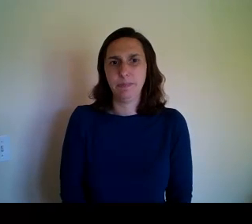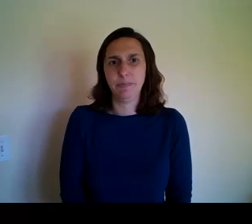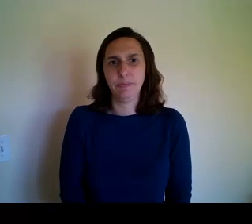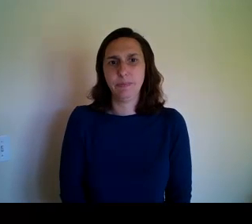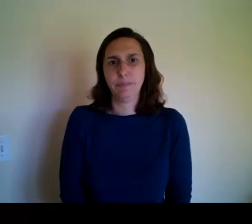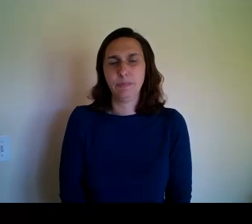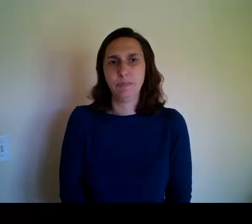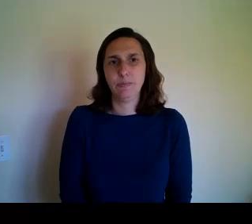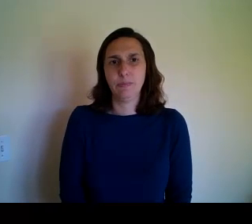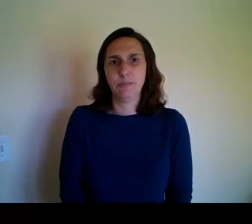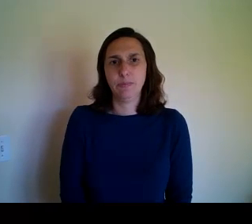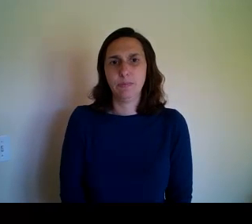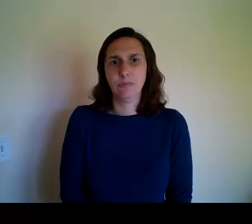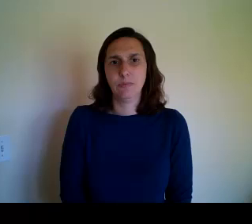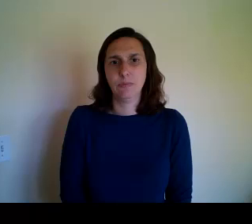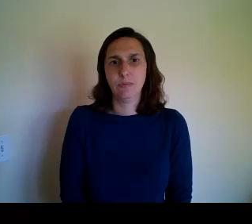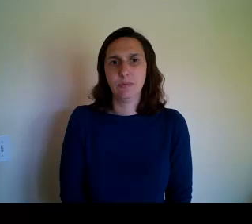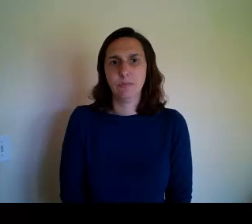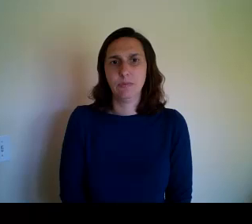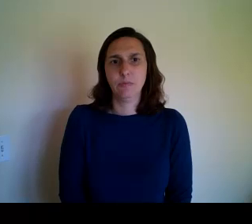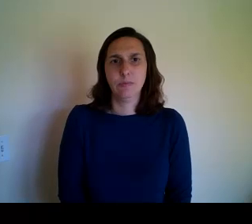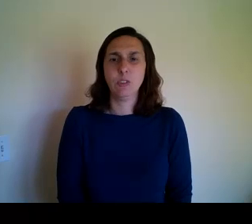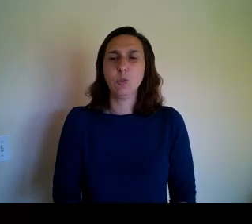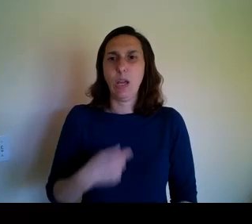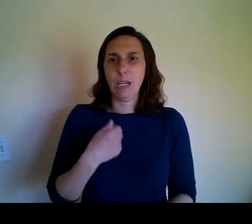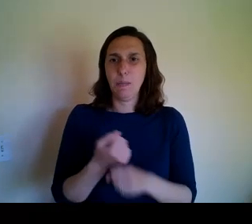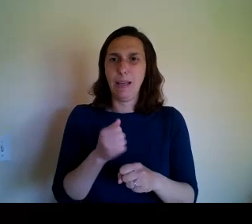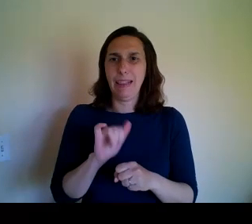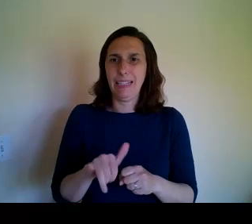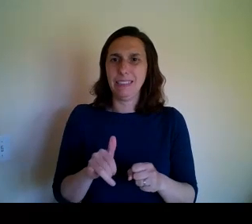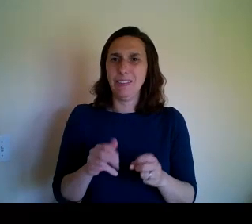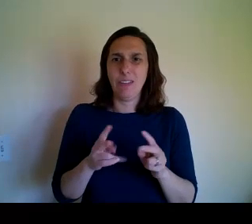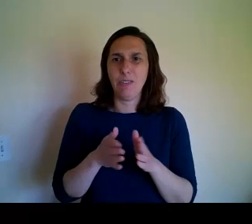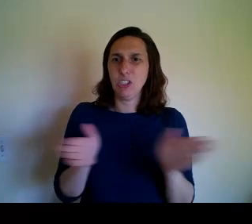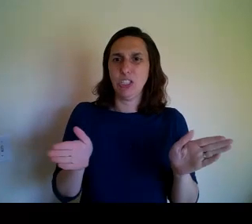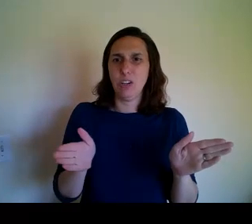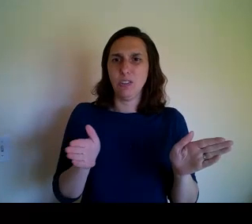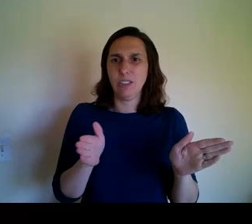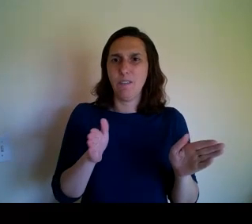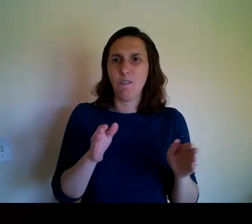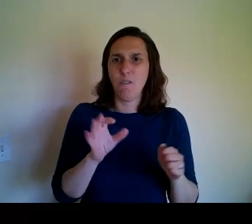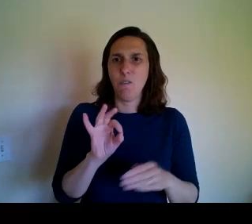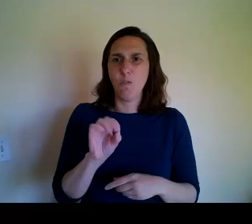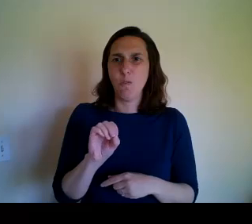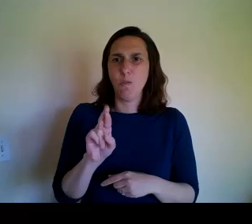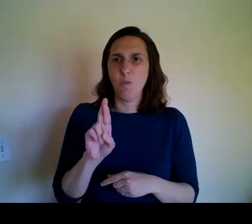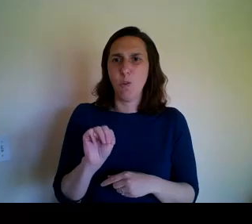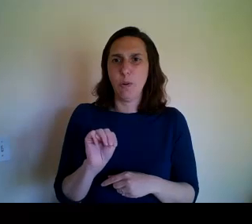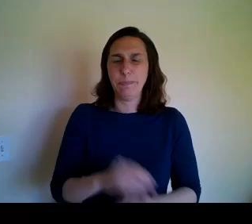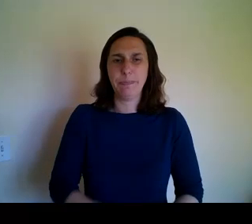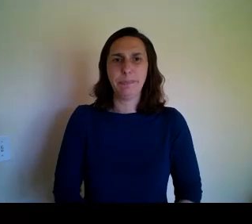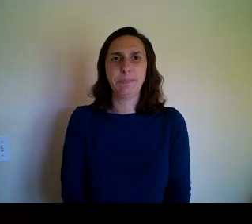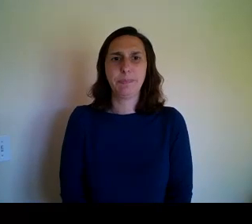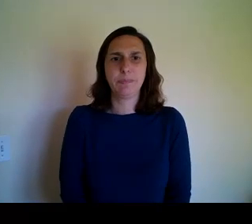I'm going to make this in a very generic form. I'm going to say that